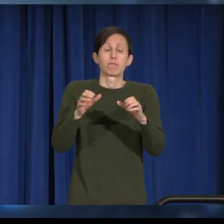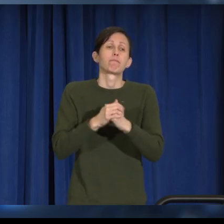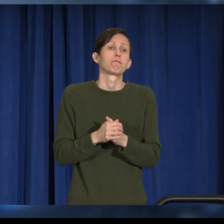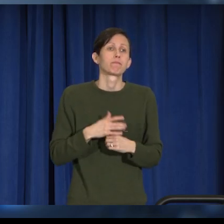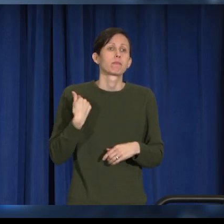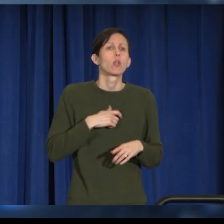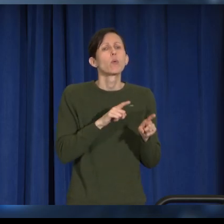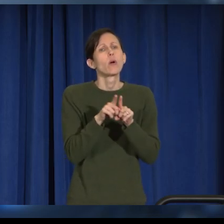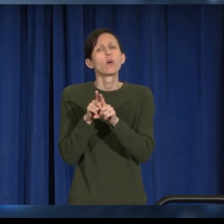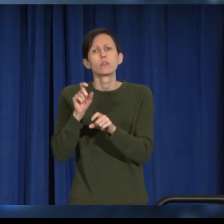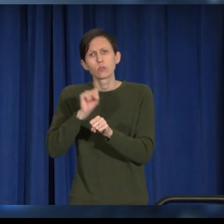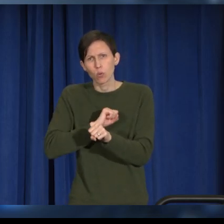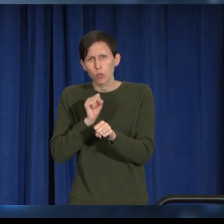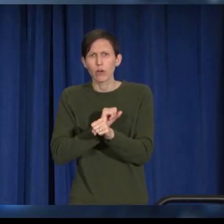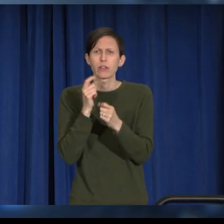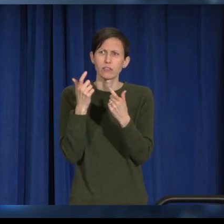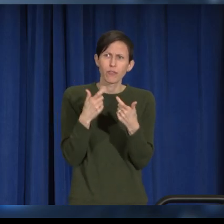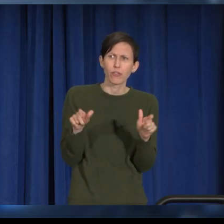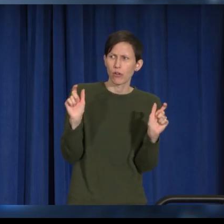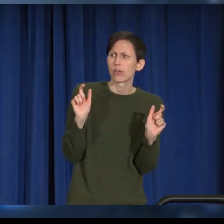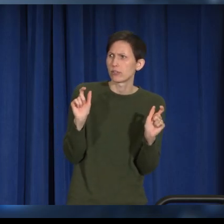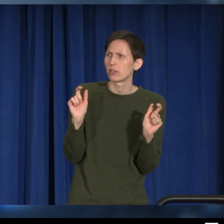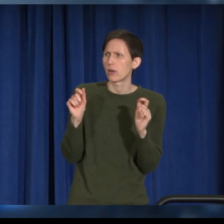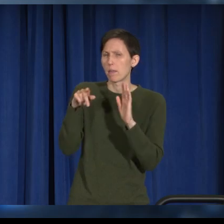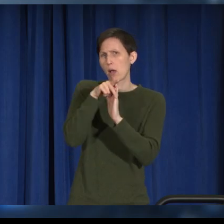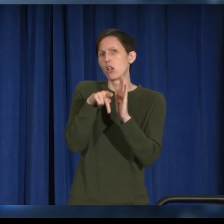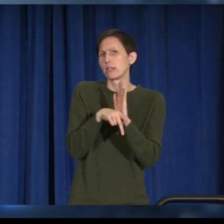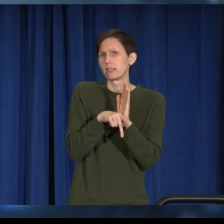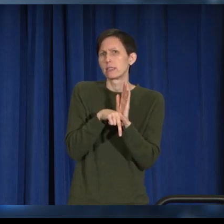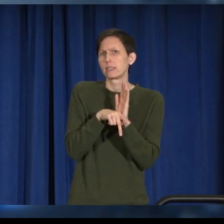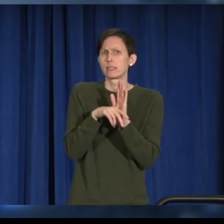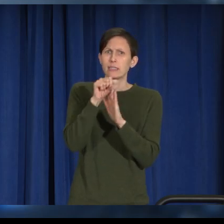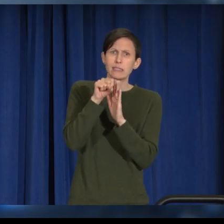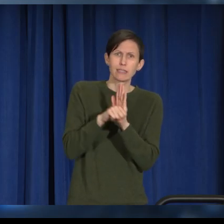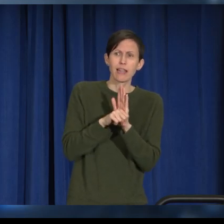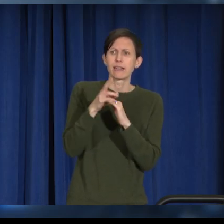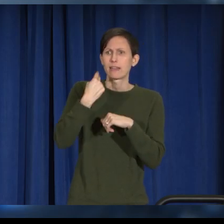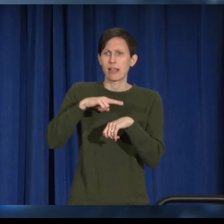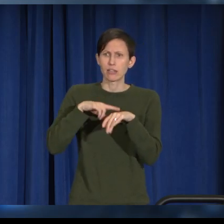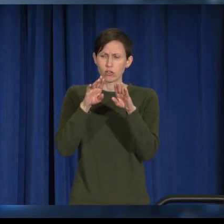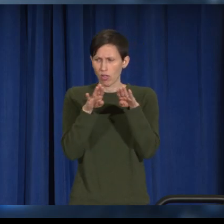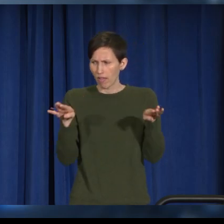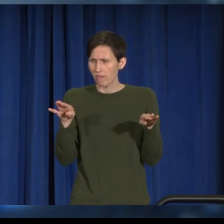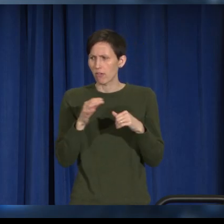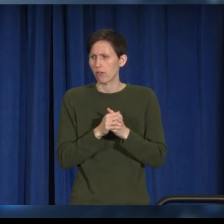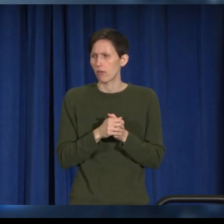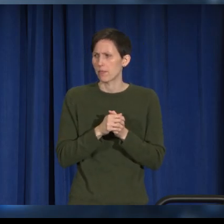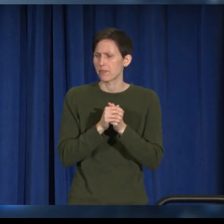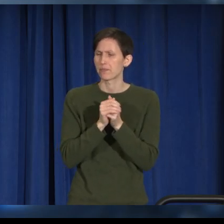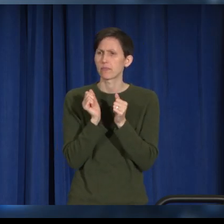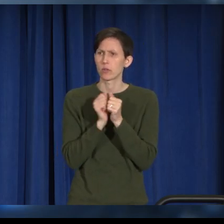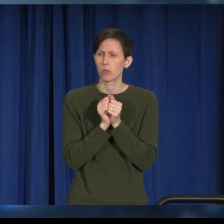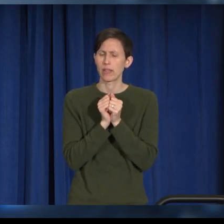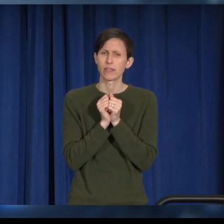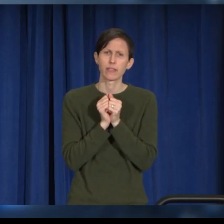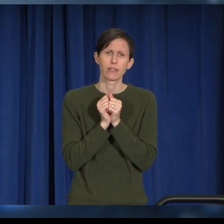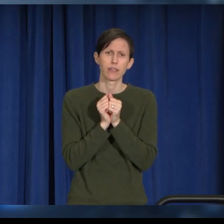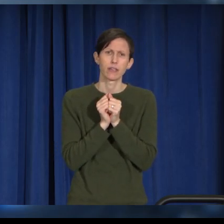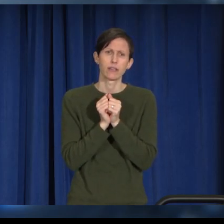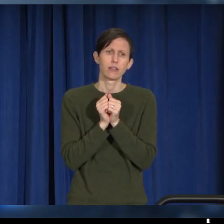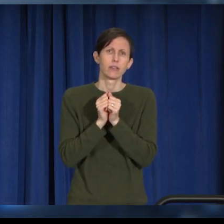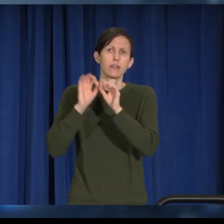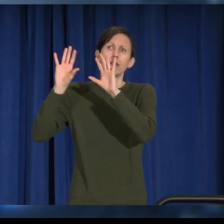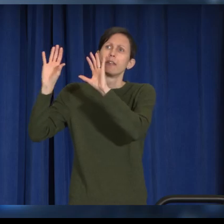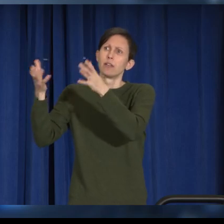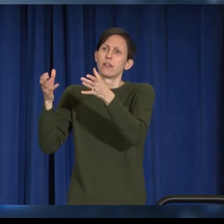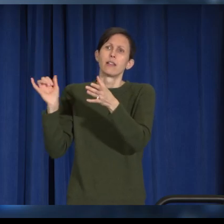work at a kind of larger kind of policy or state and national level with bodies like